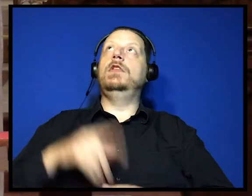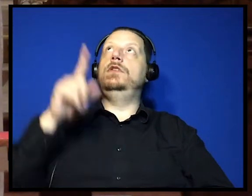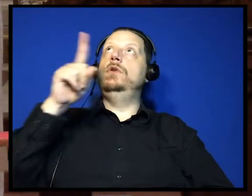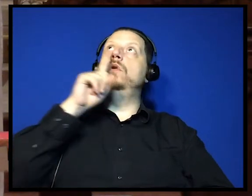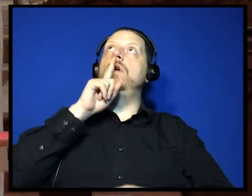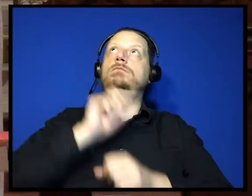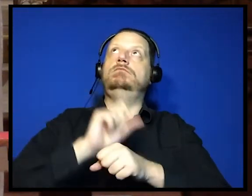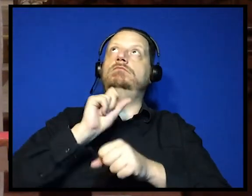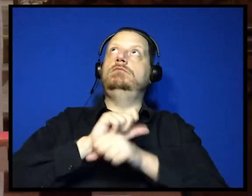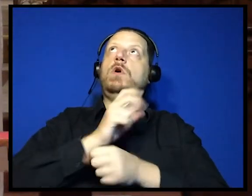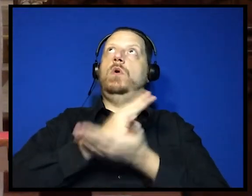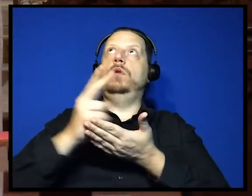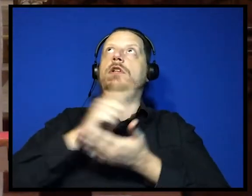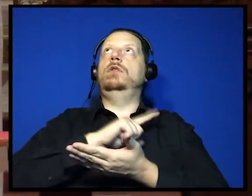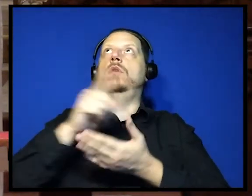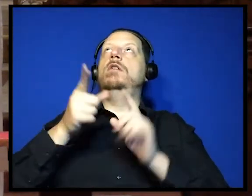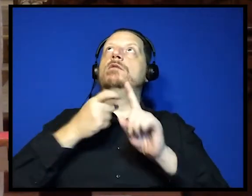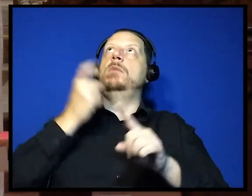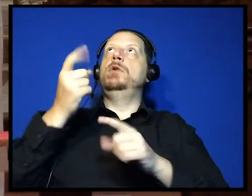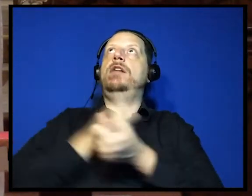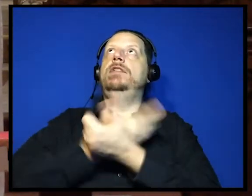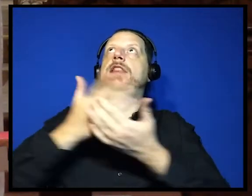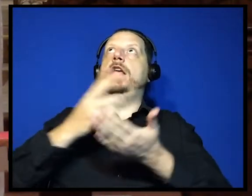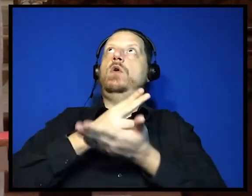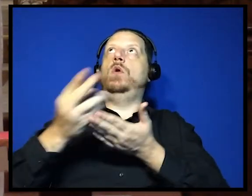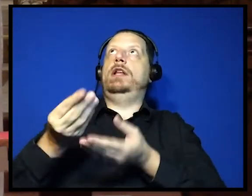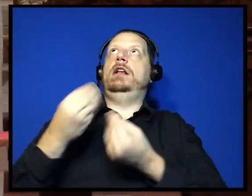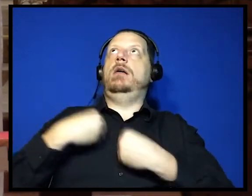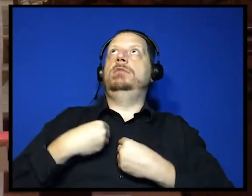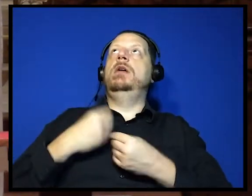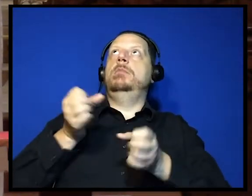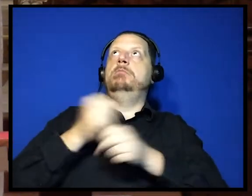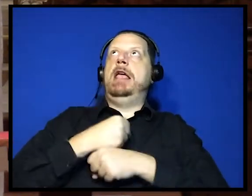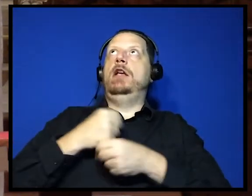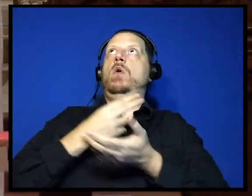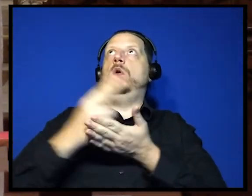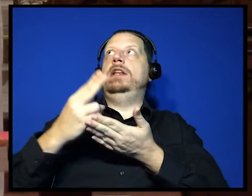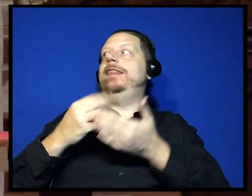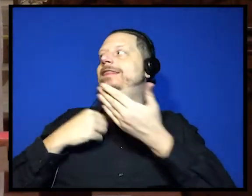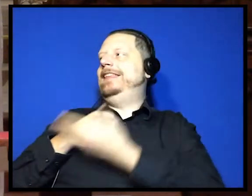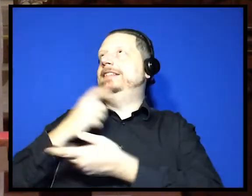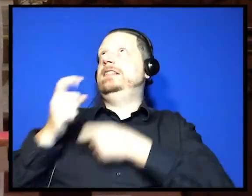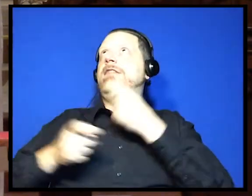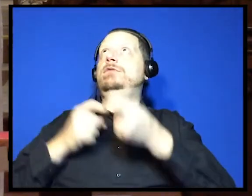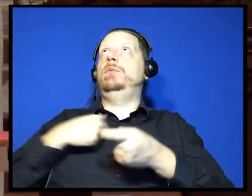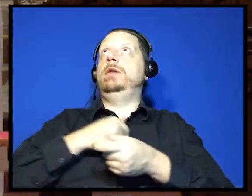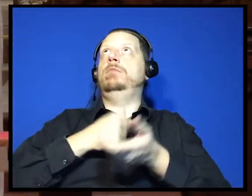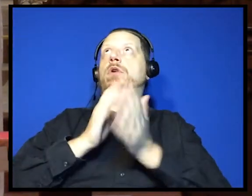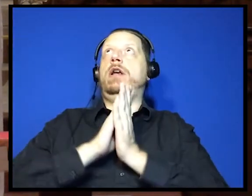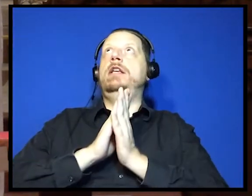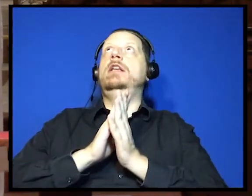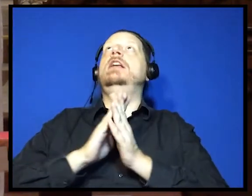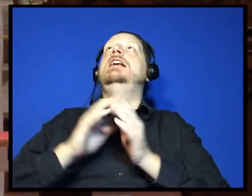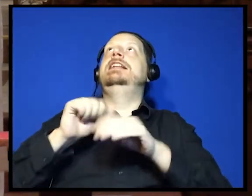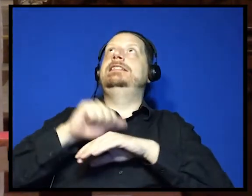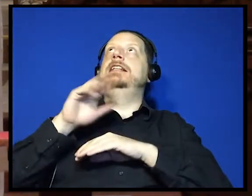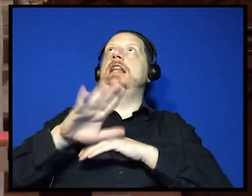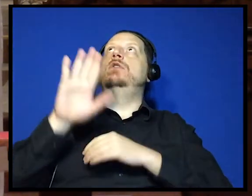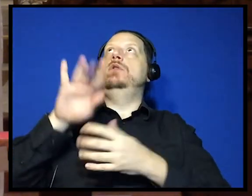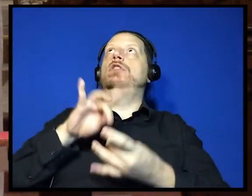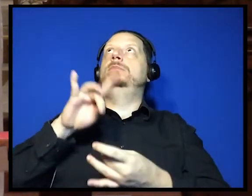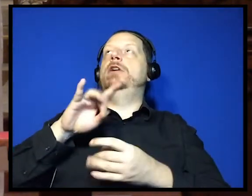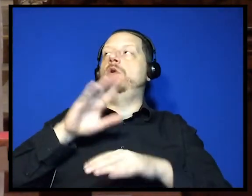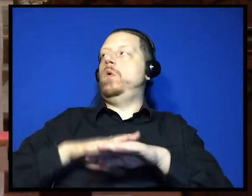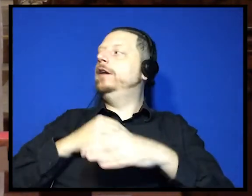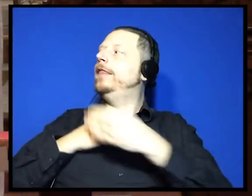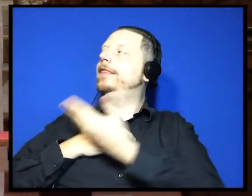Are indeed holy, O Lord, the font of all holiness. Make holy, therefore, these gifts, we pray, by sending down your